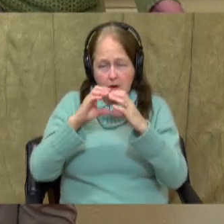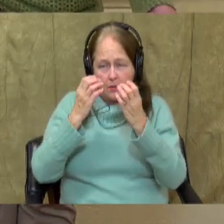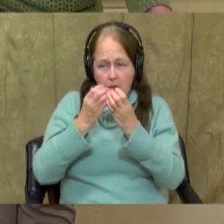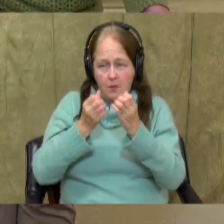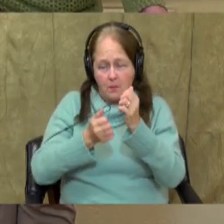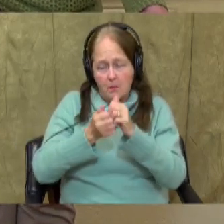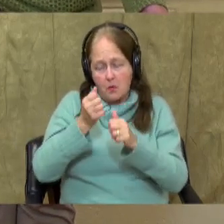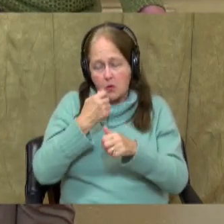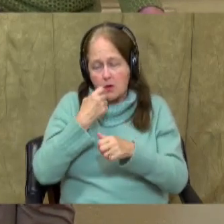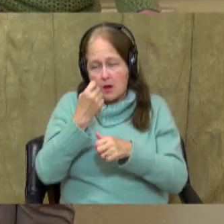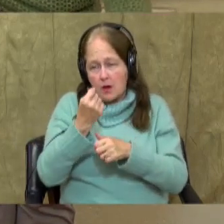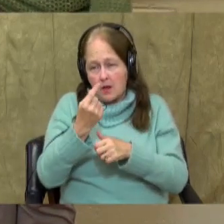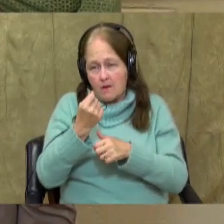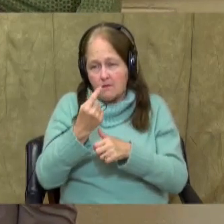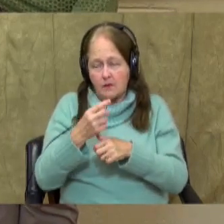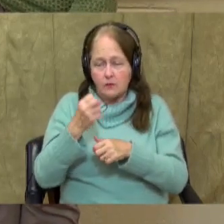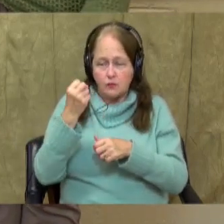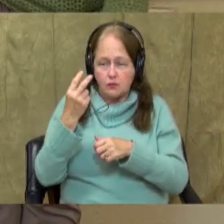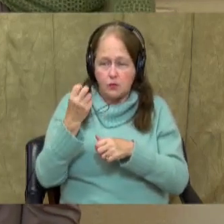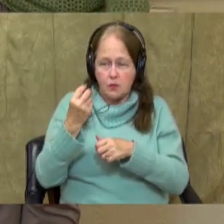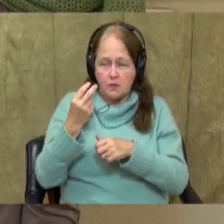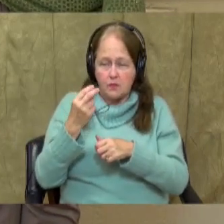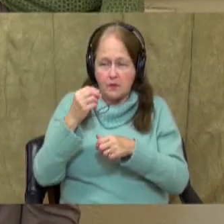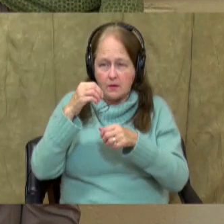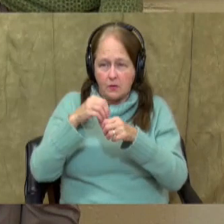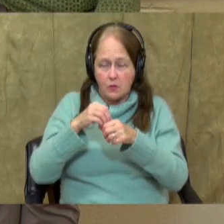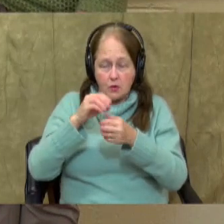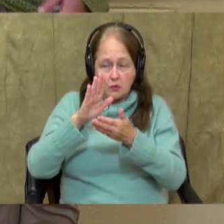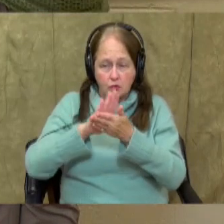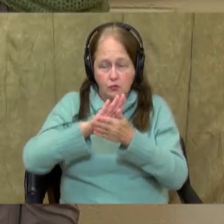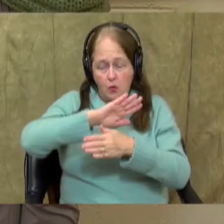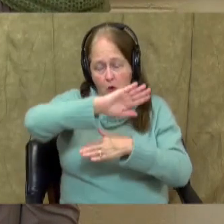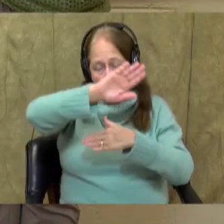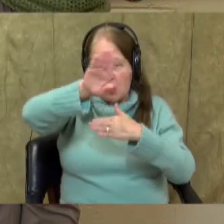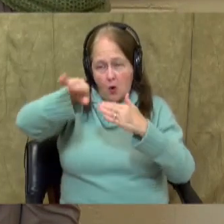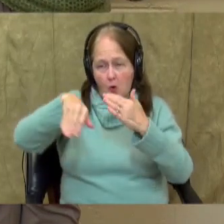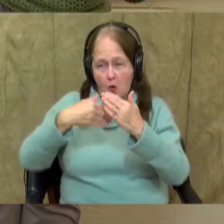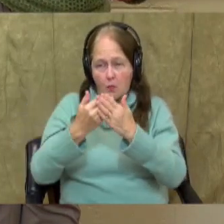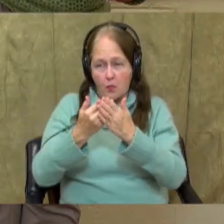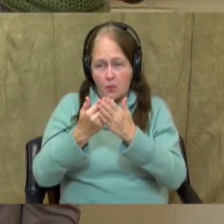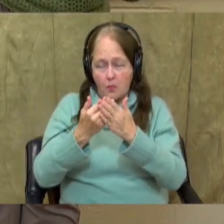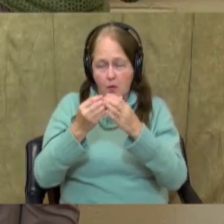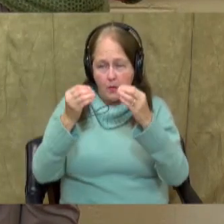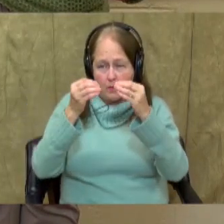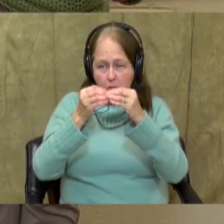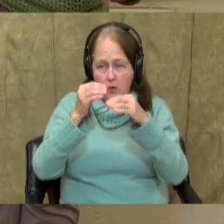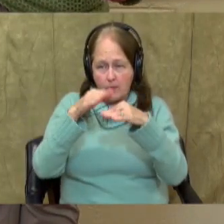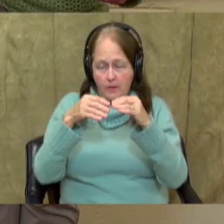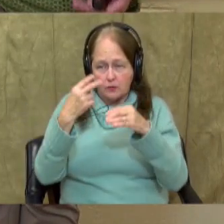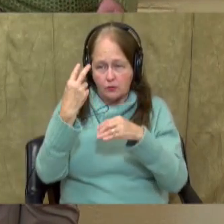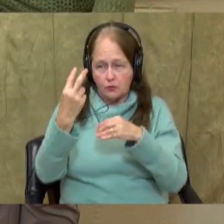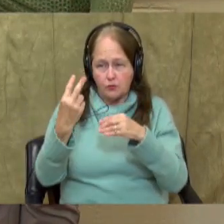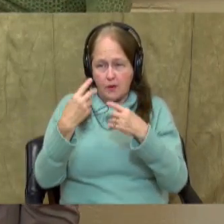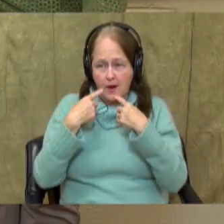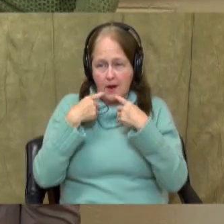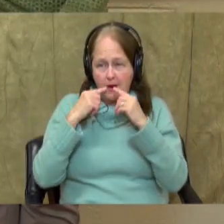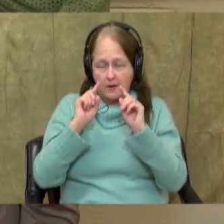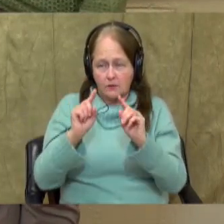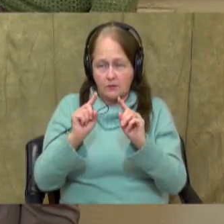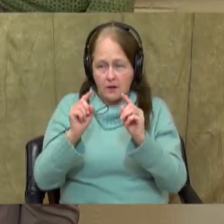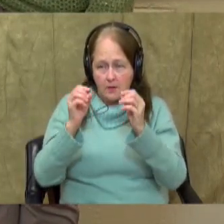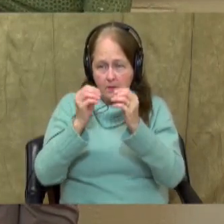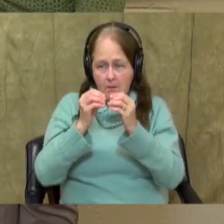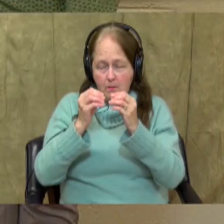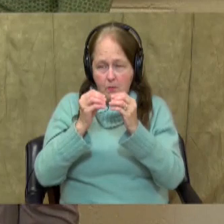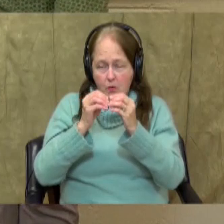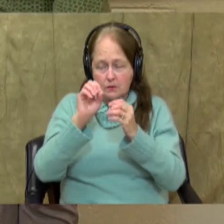most are 11 or 12. But if I say in the school, I've opened that up to more than 2 answers. So that makes